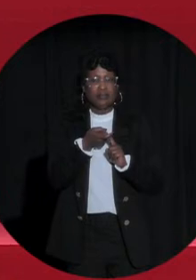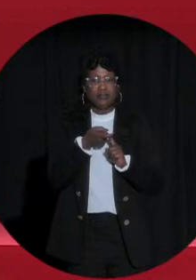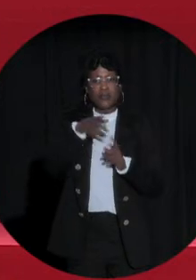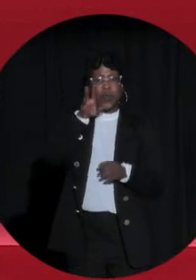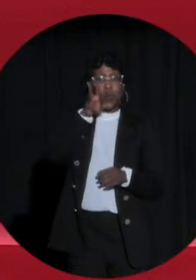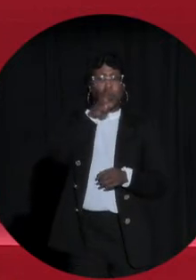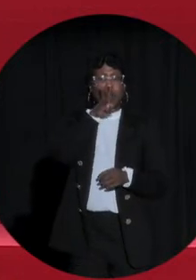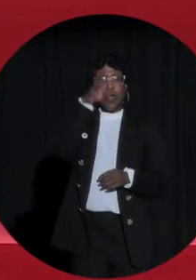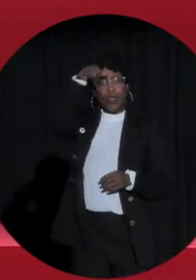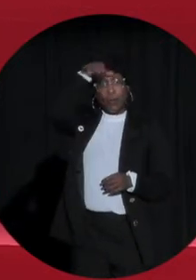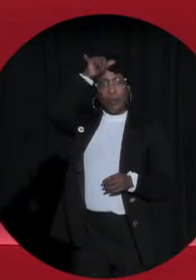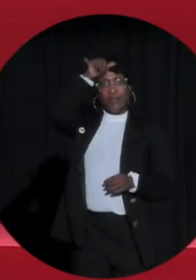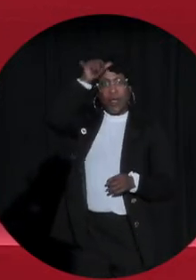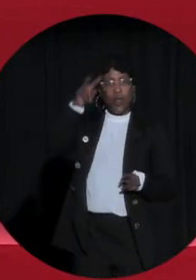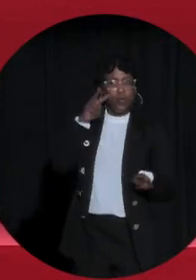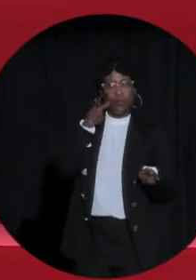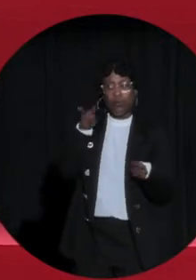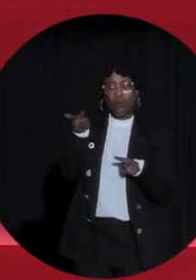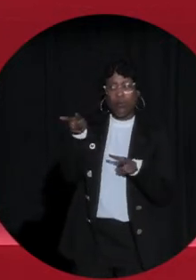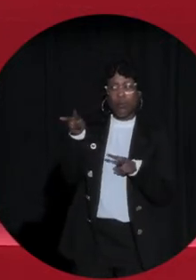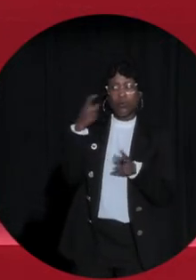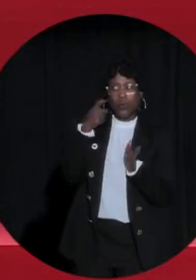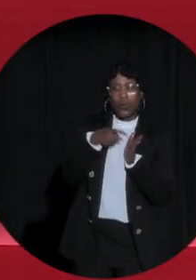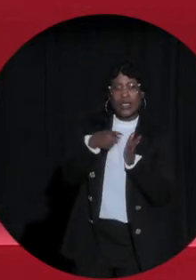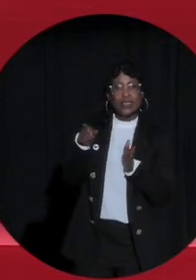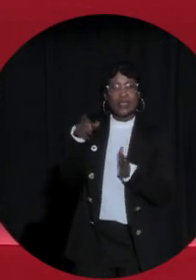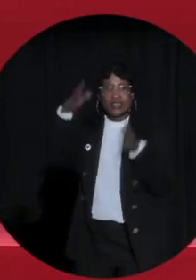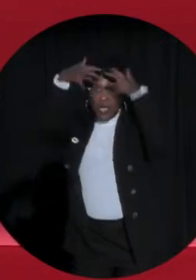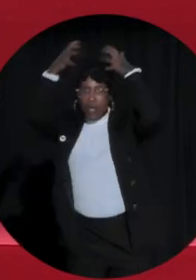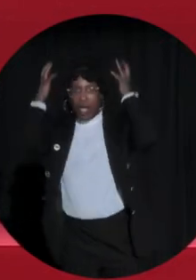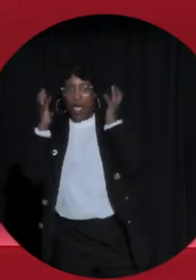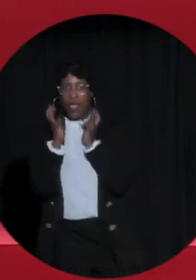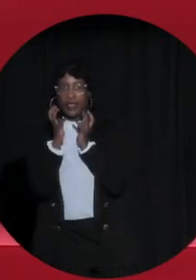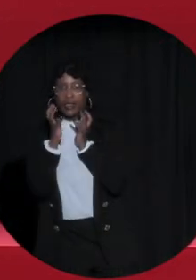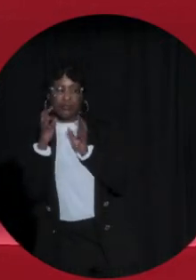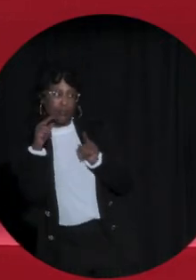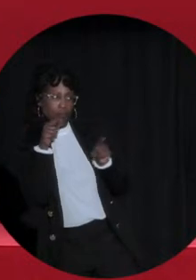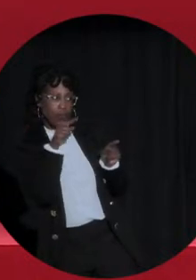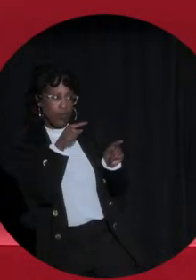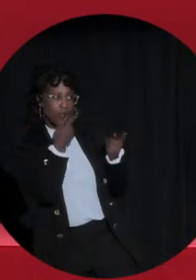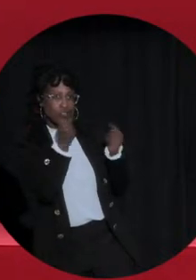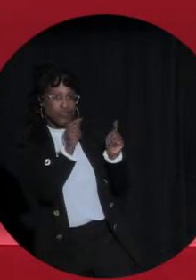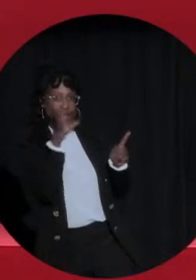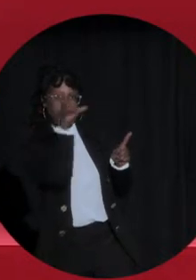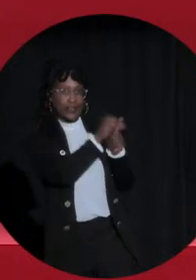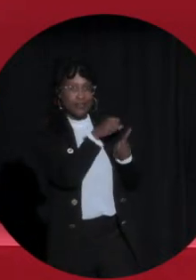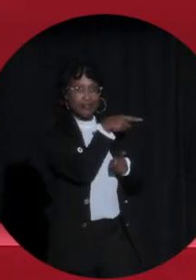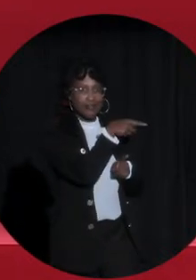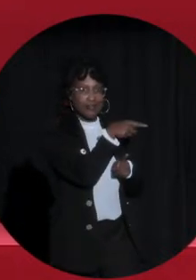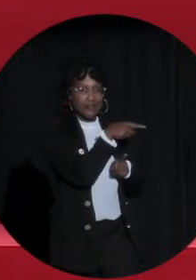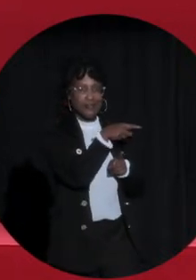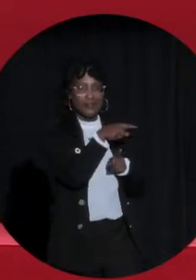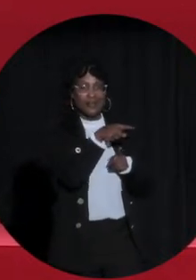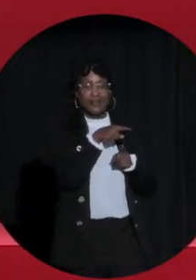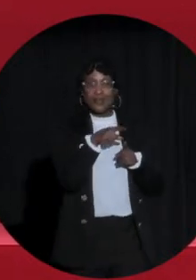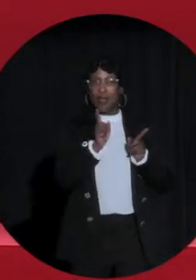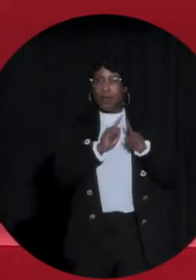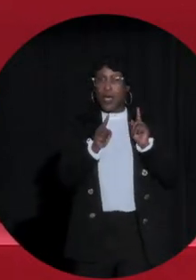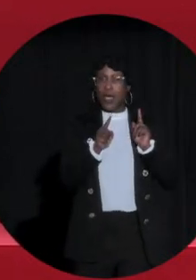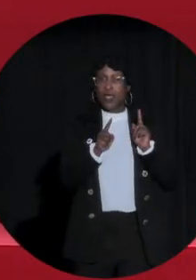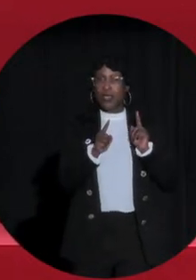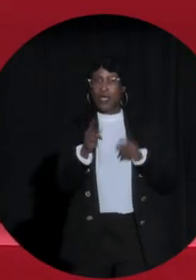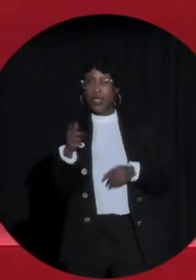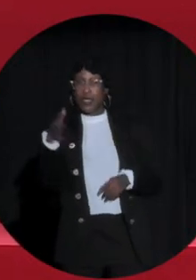constantly watching them, hoping to catch one off guard and get a nice meal. But it would be impossible to take on